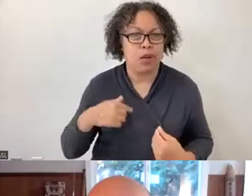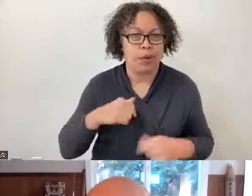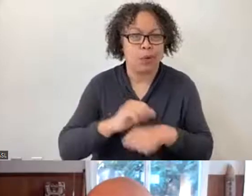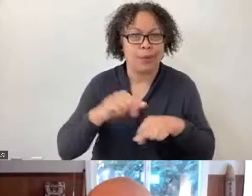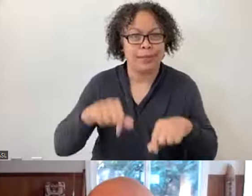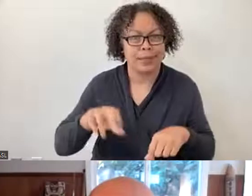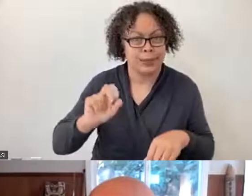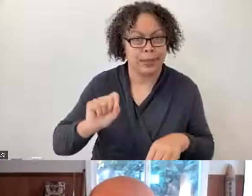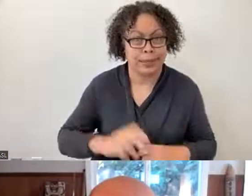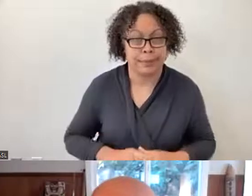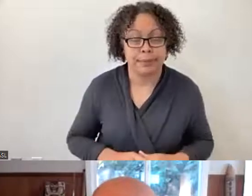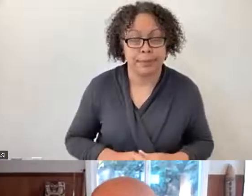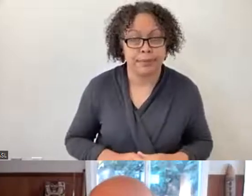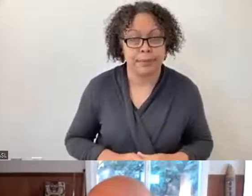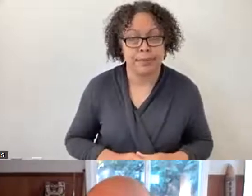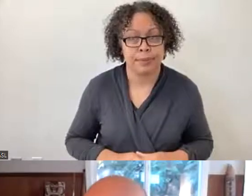States.